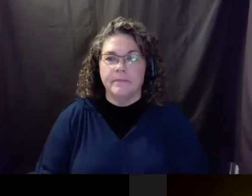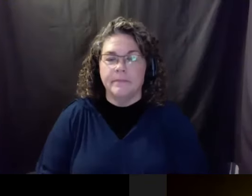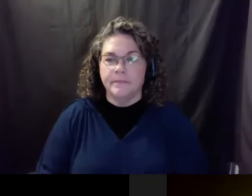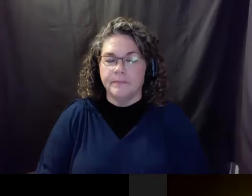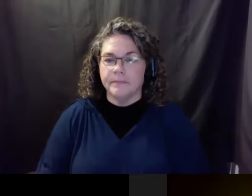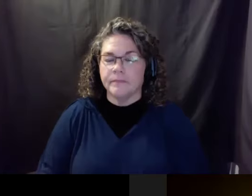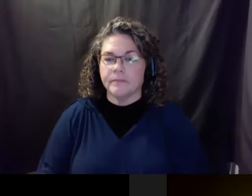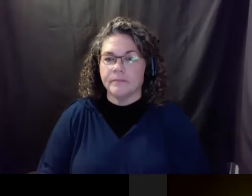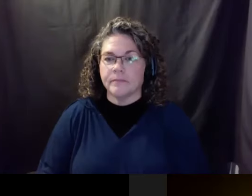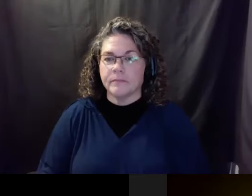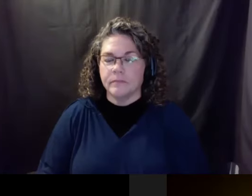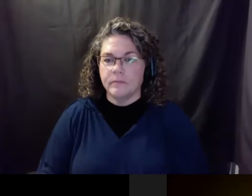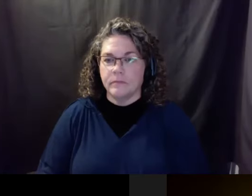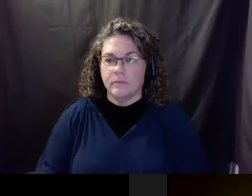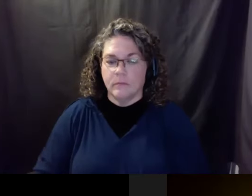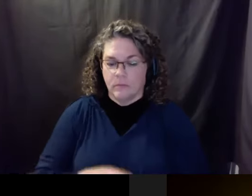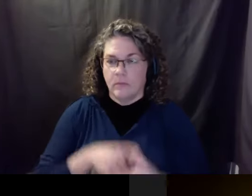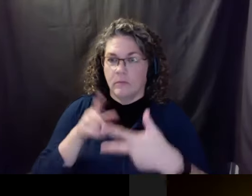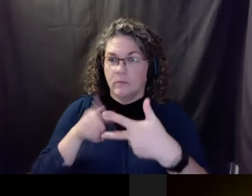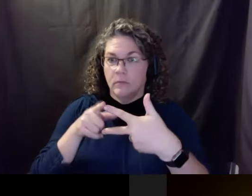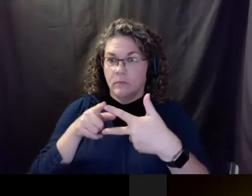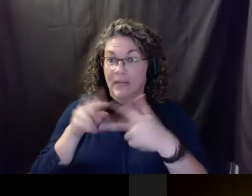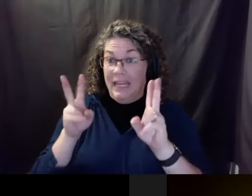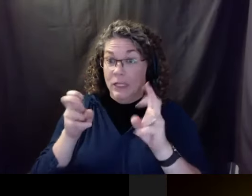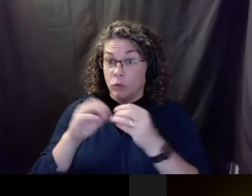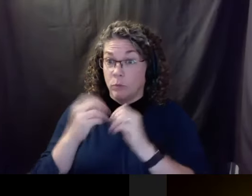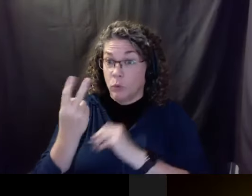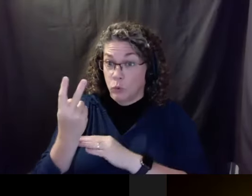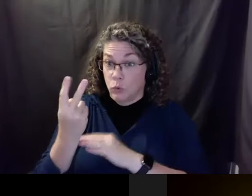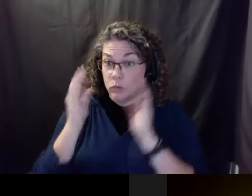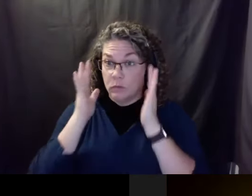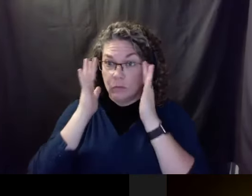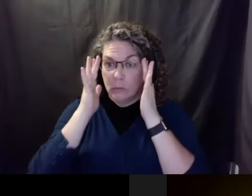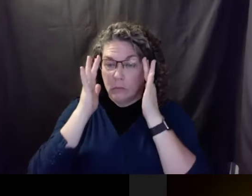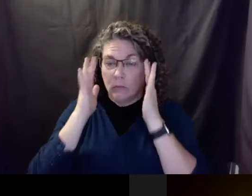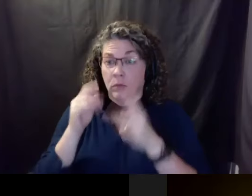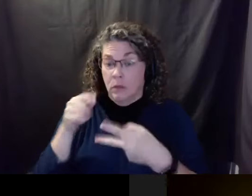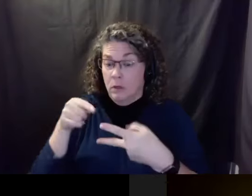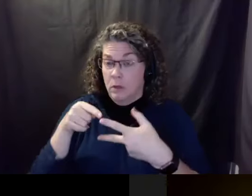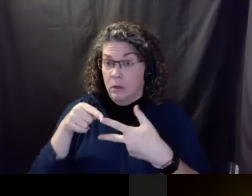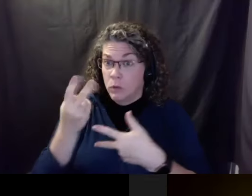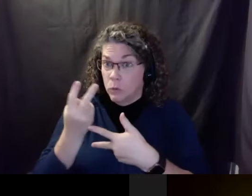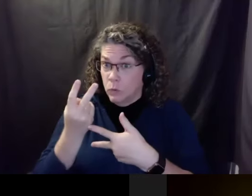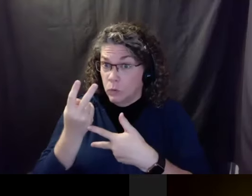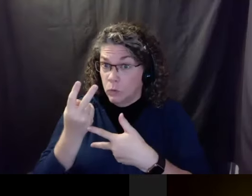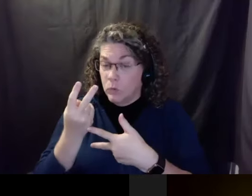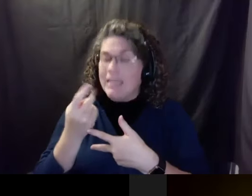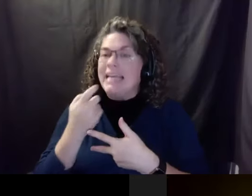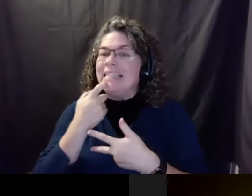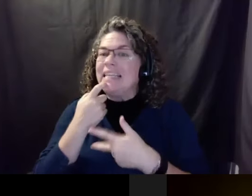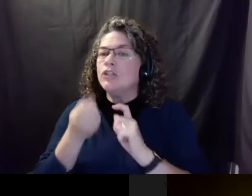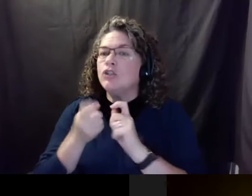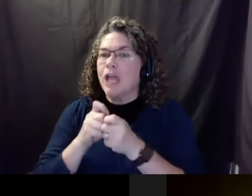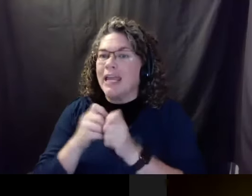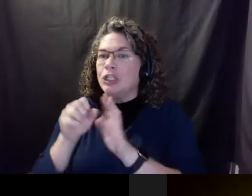Now we're going to go to issue number 2. This issue is stated change state legislative